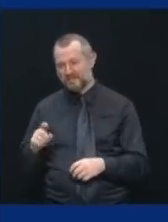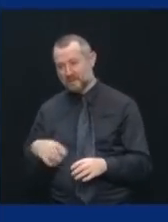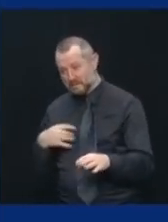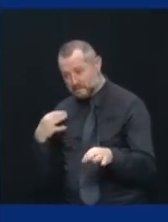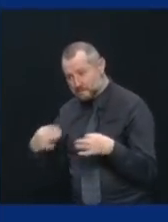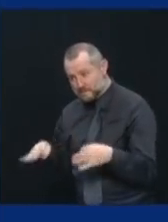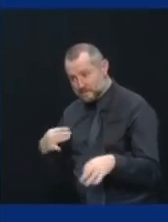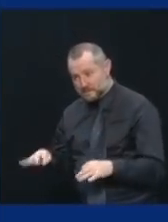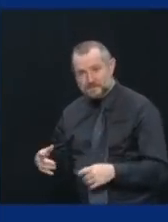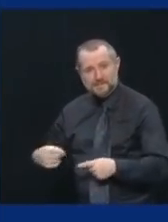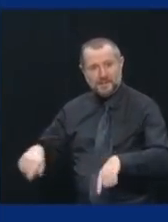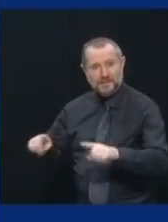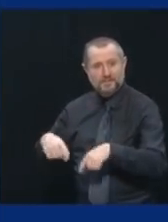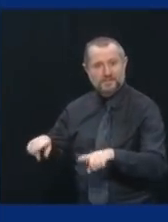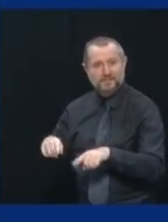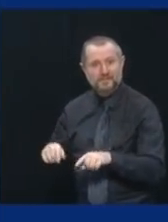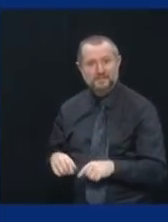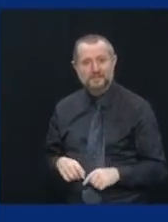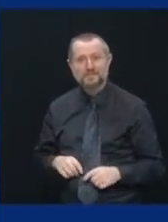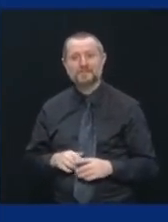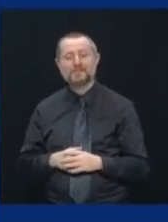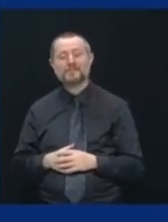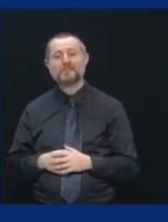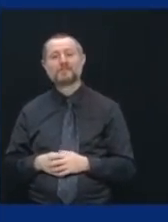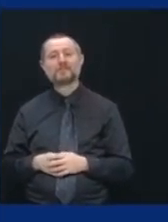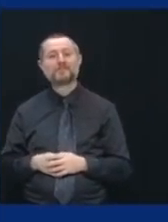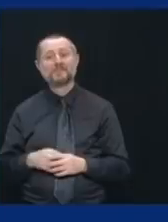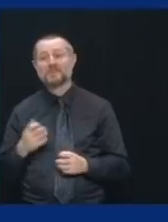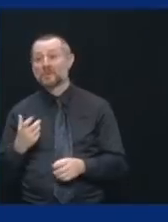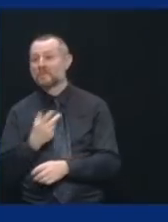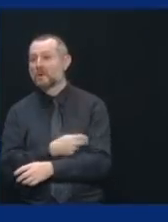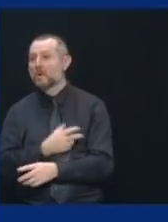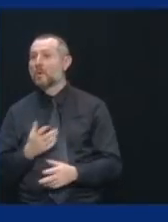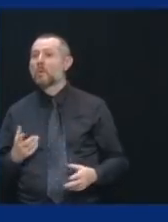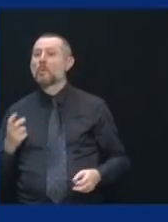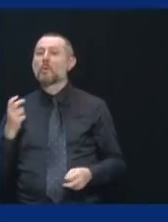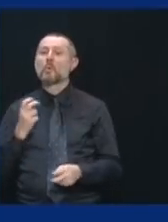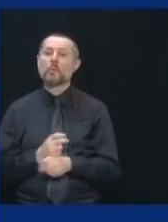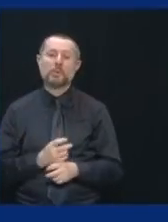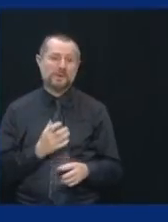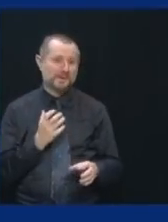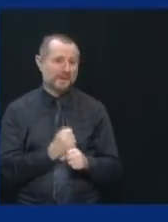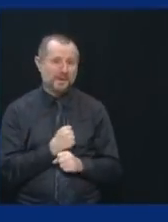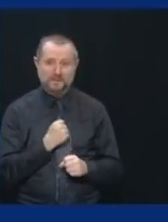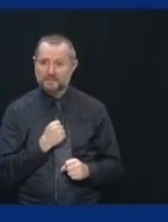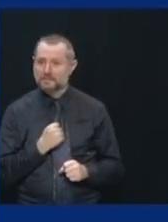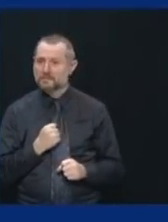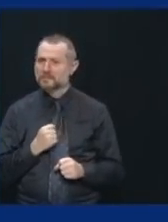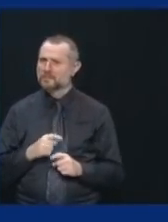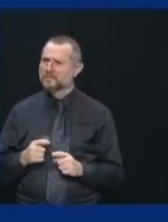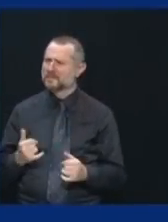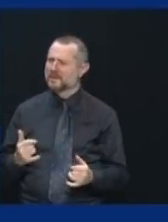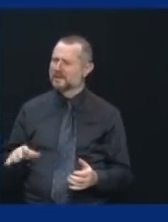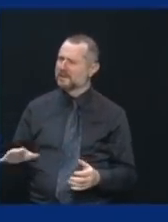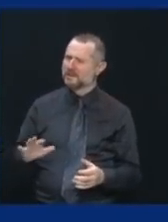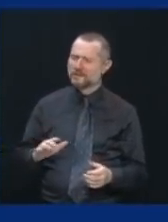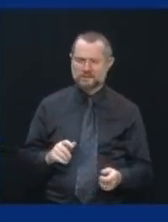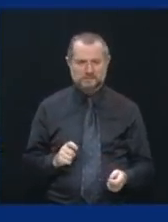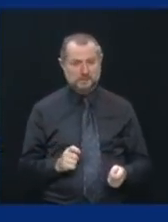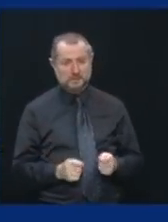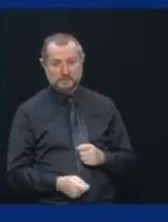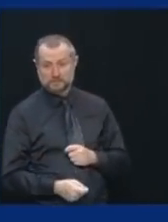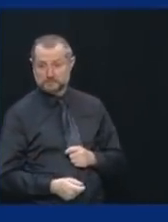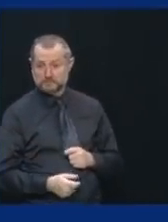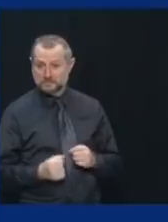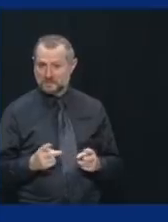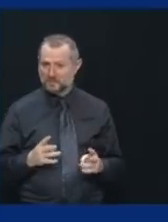so rare and hard to get, there was like a shift where the demand went way up